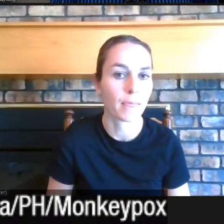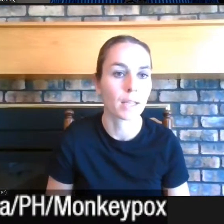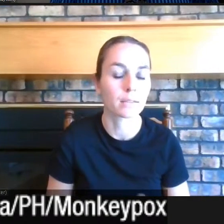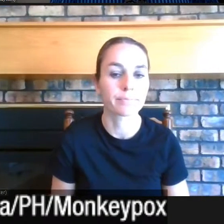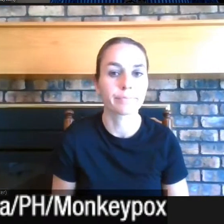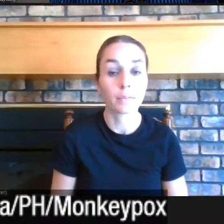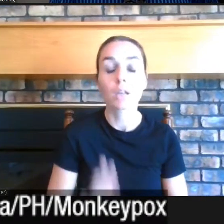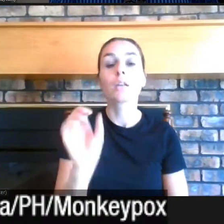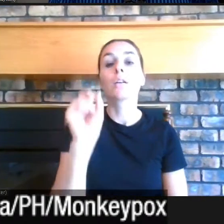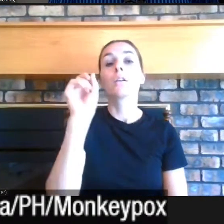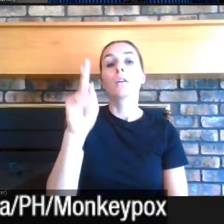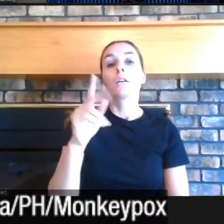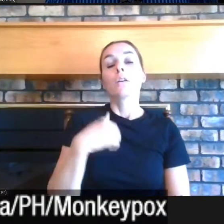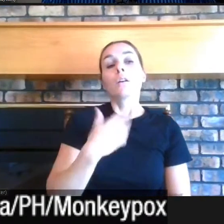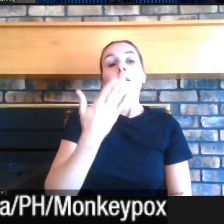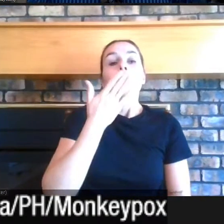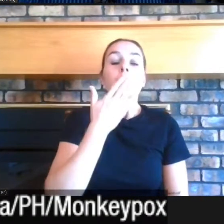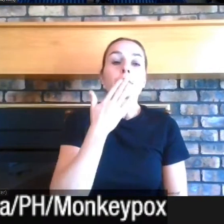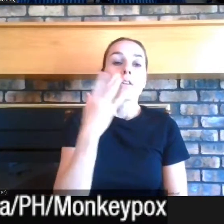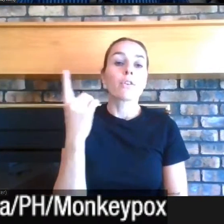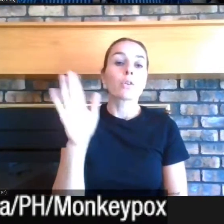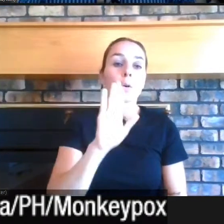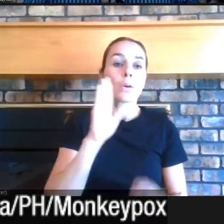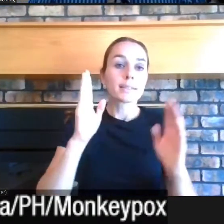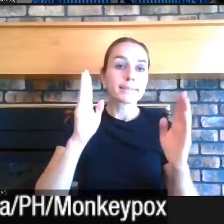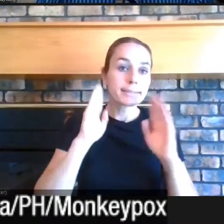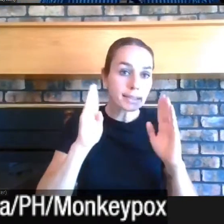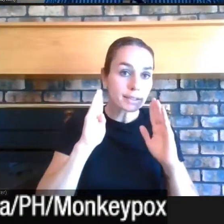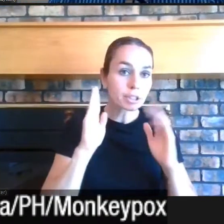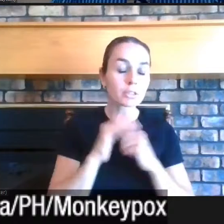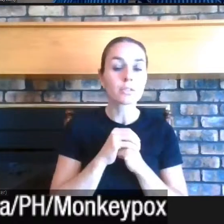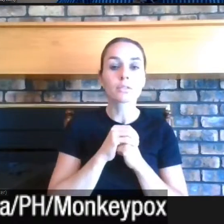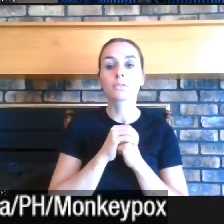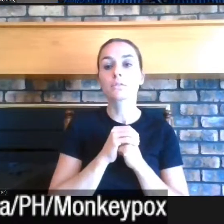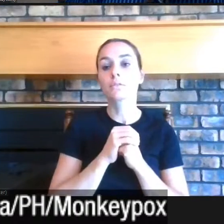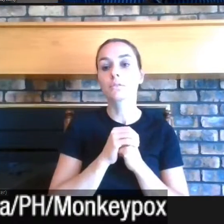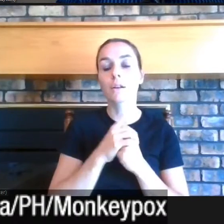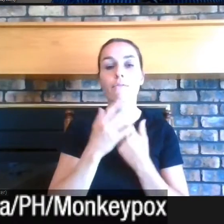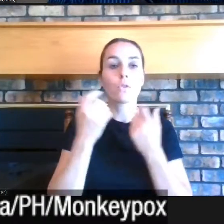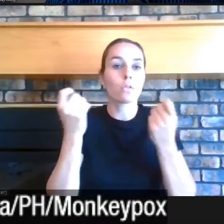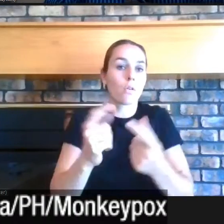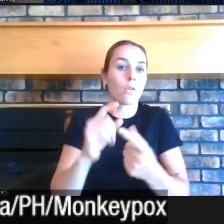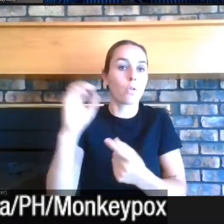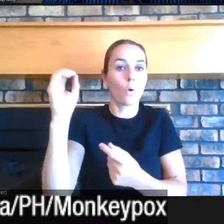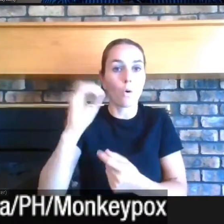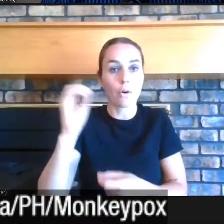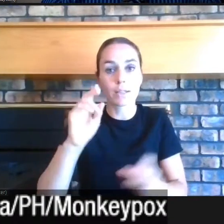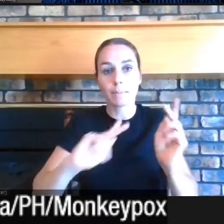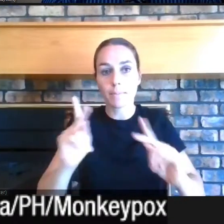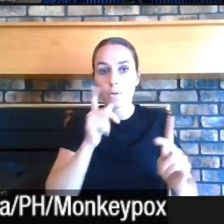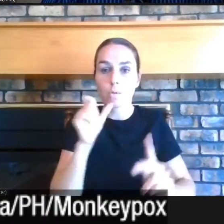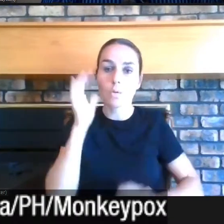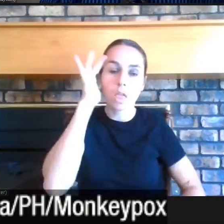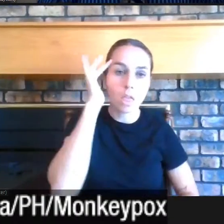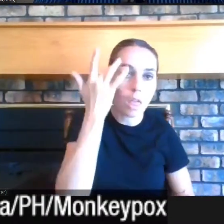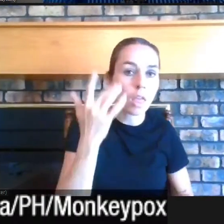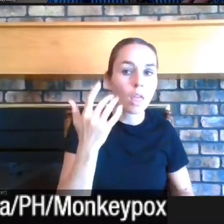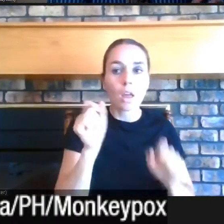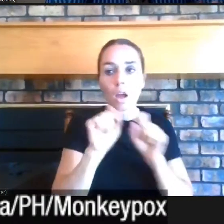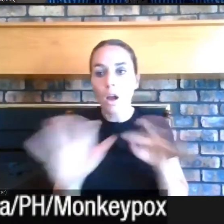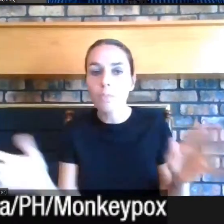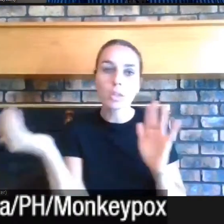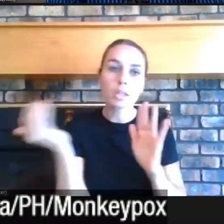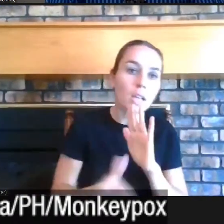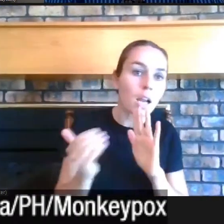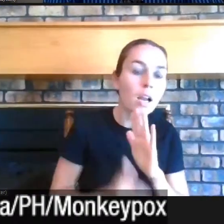With that, I want to thank you for your attention. You know, for Oregonians out there who are tired of hearing about outbreaks, whether